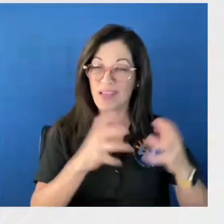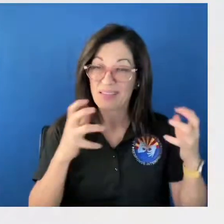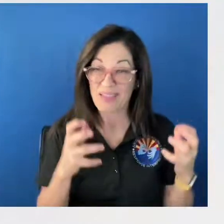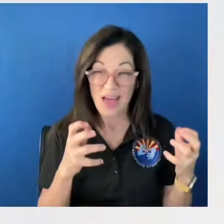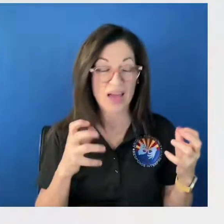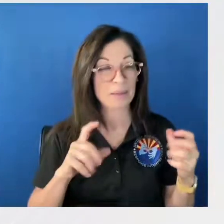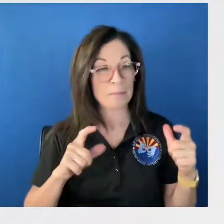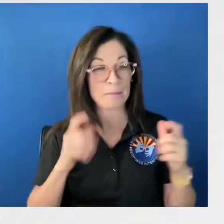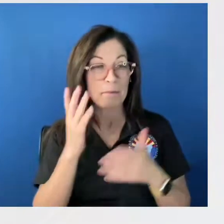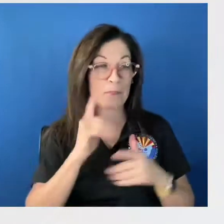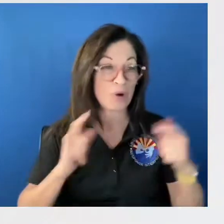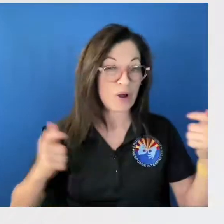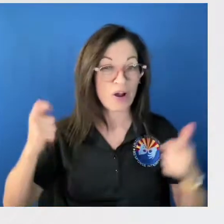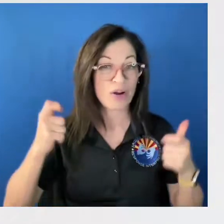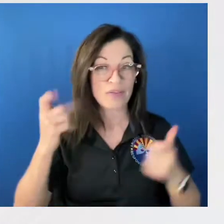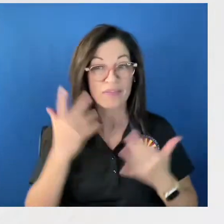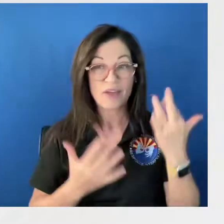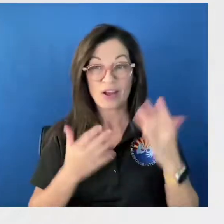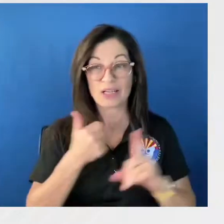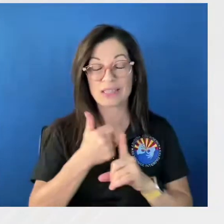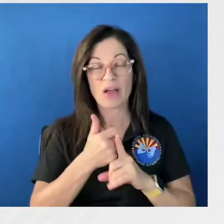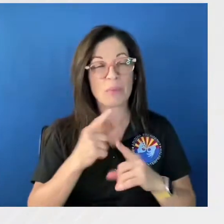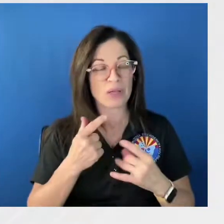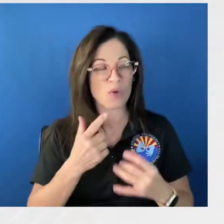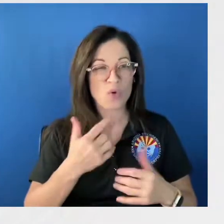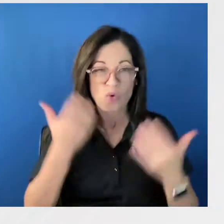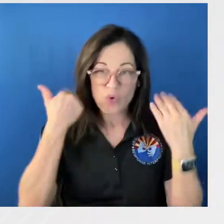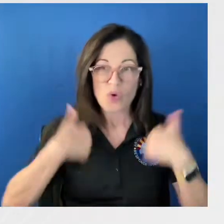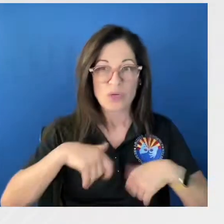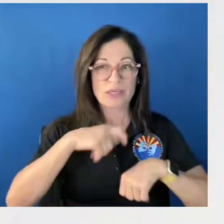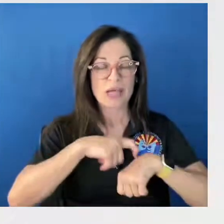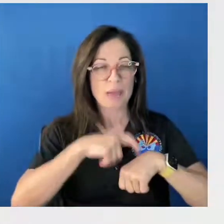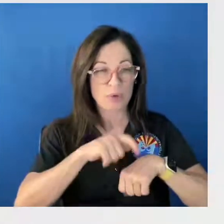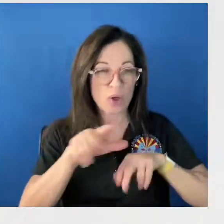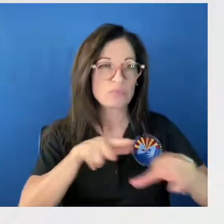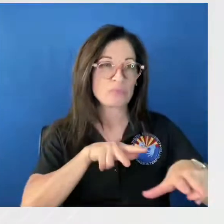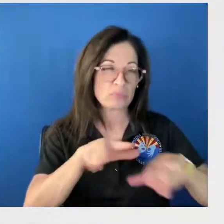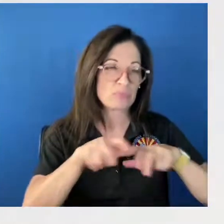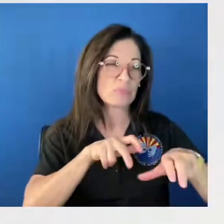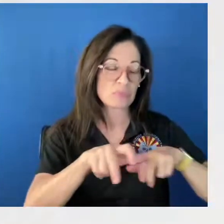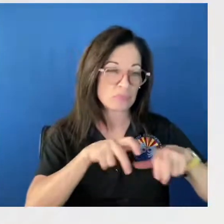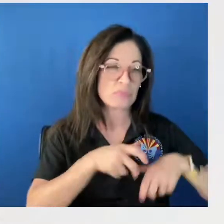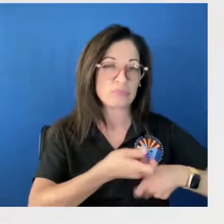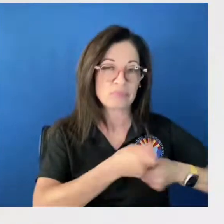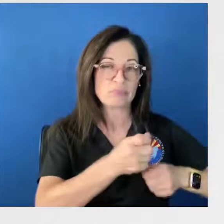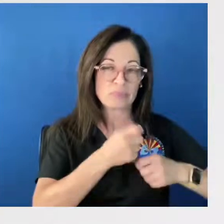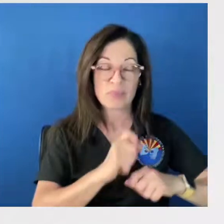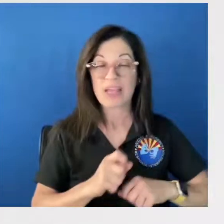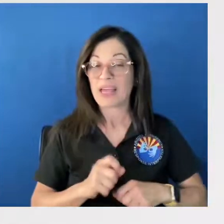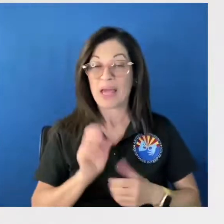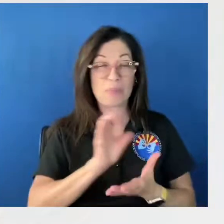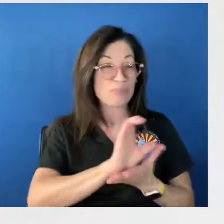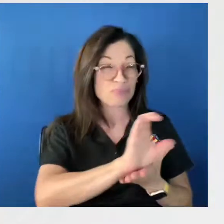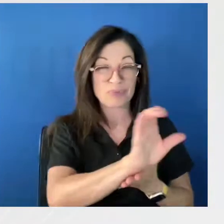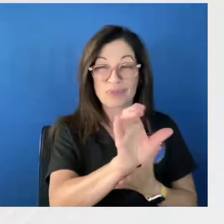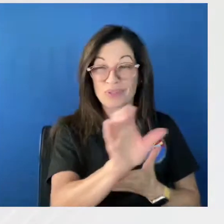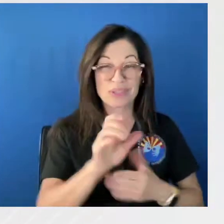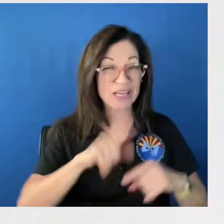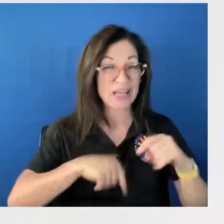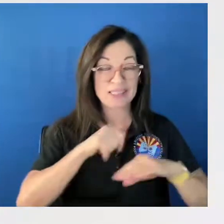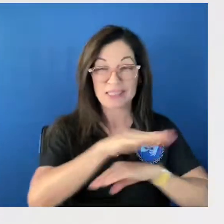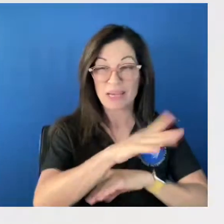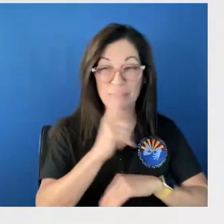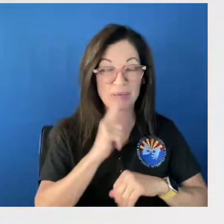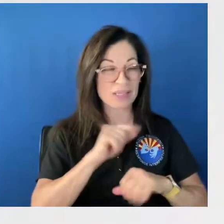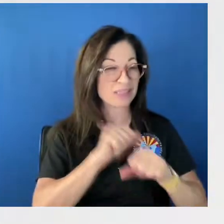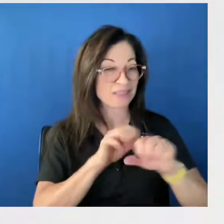fire, it is a significant time commitment out there to actually go out there. And where we can't get bulldozers, it just takes time. And that rollout, so those